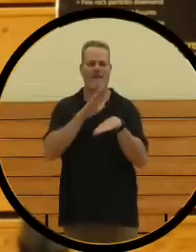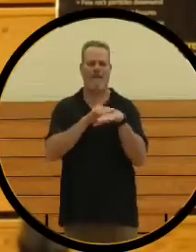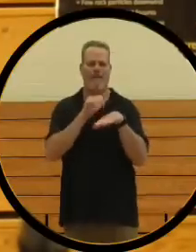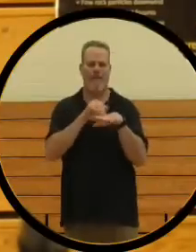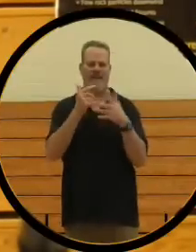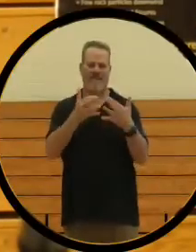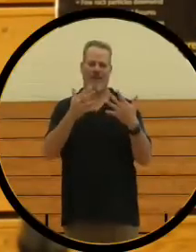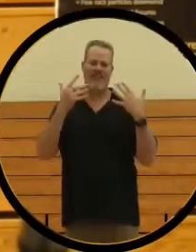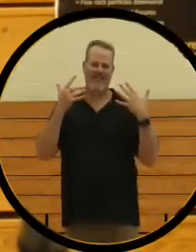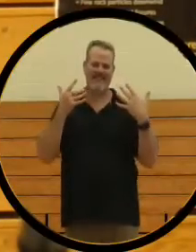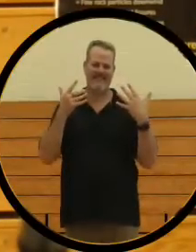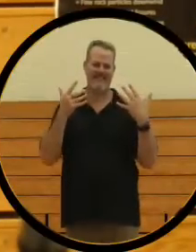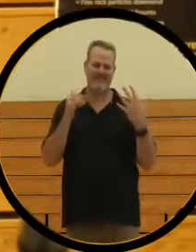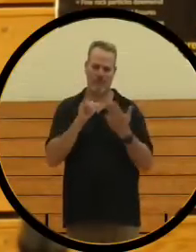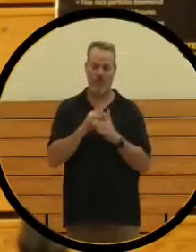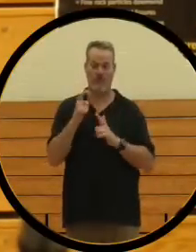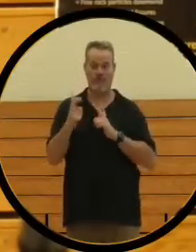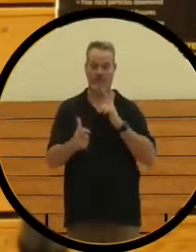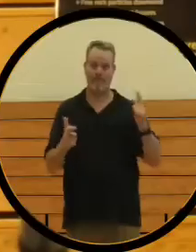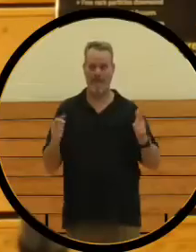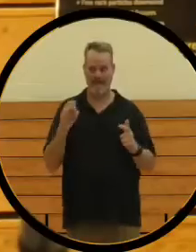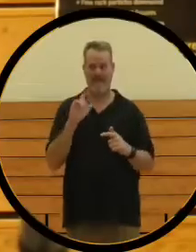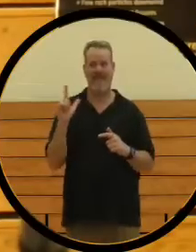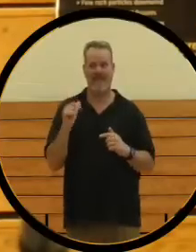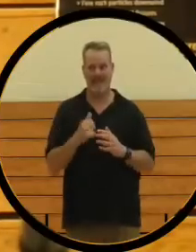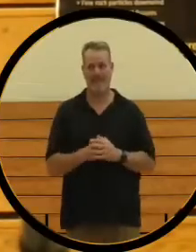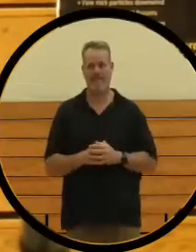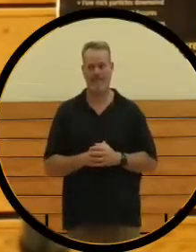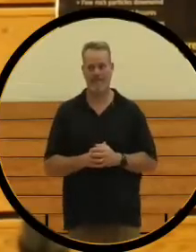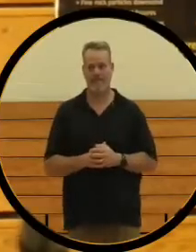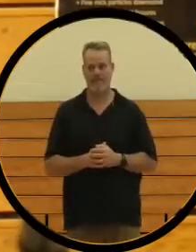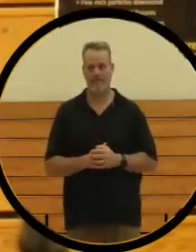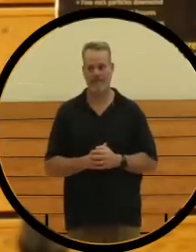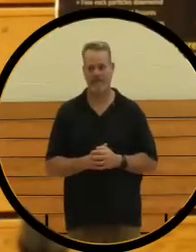So, you know, that was a big thing during that eruption.